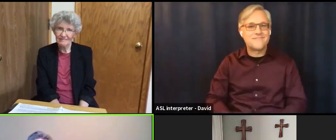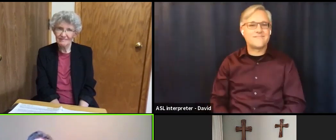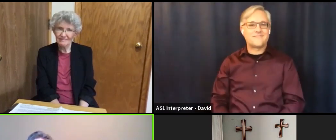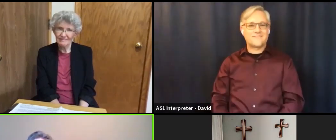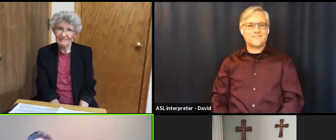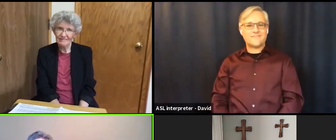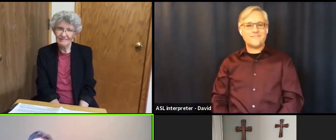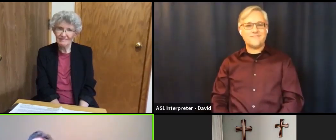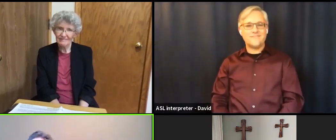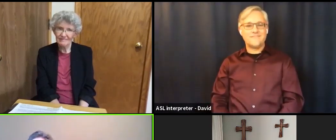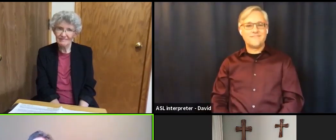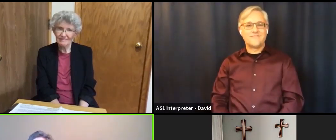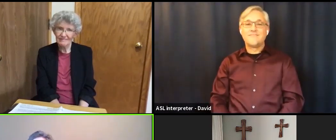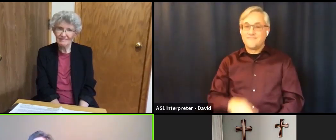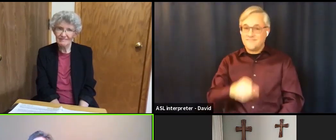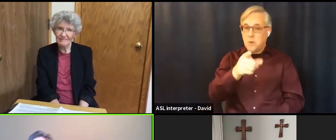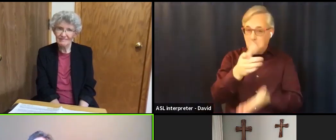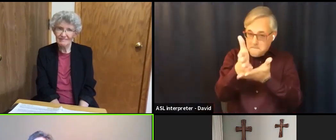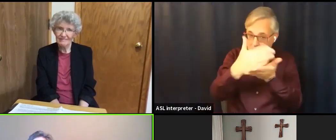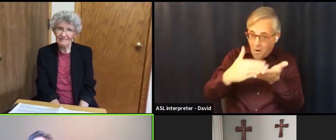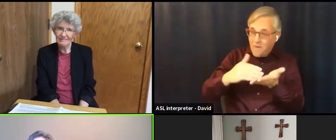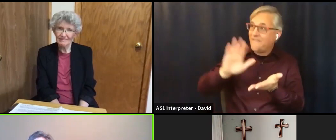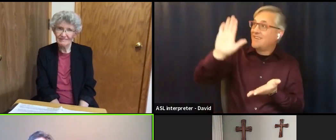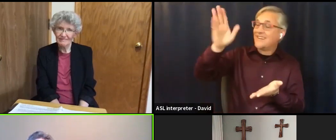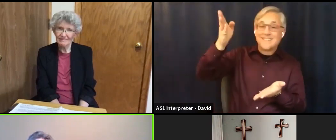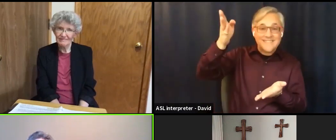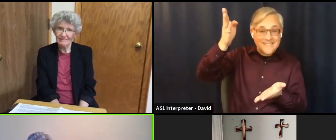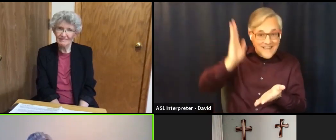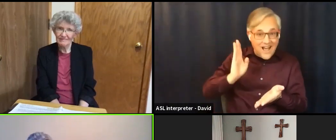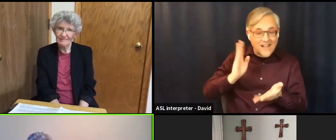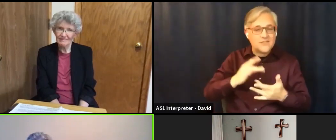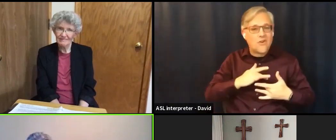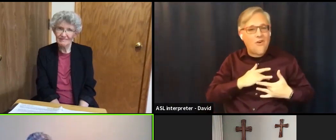You are part of God's own heart.